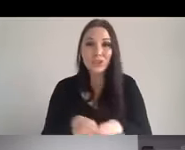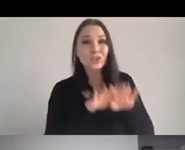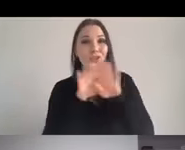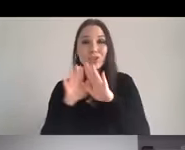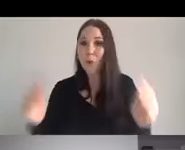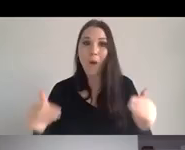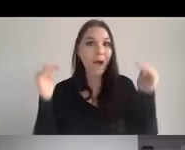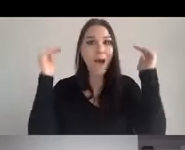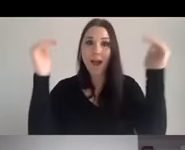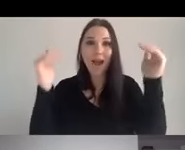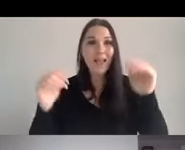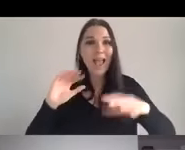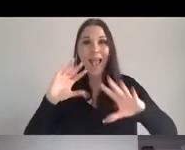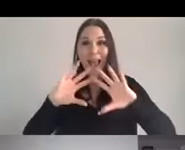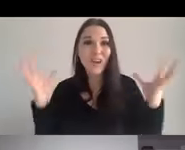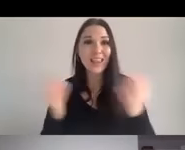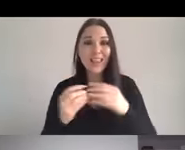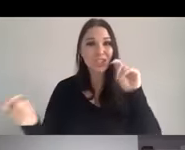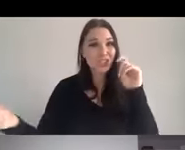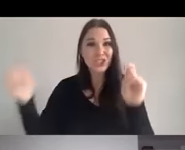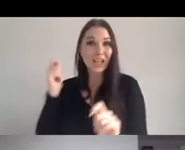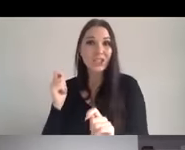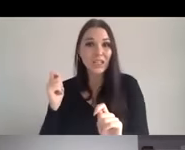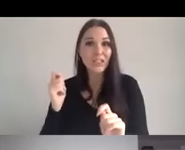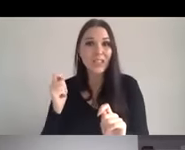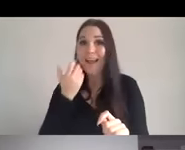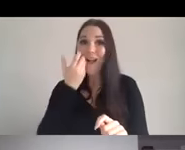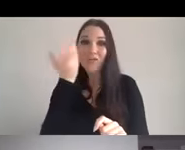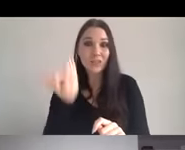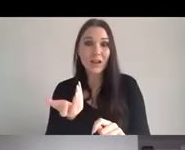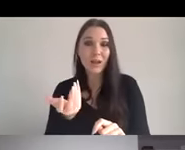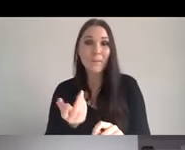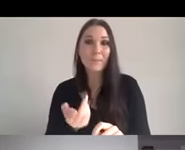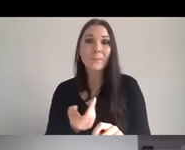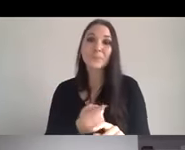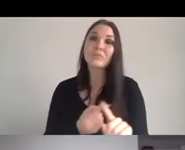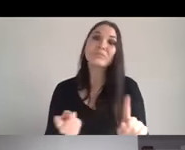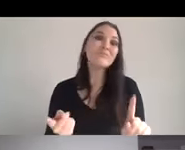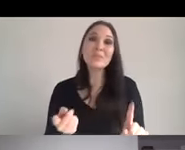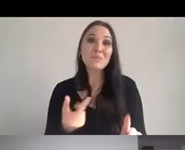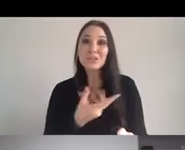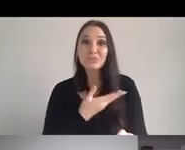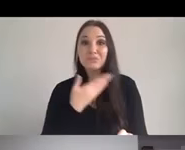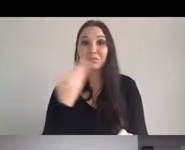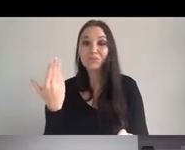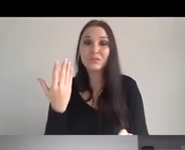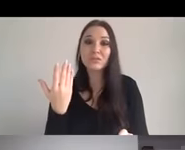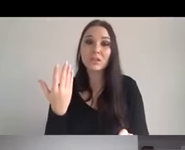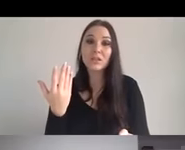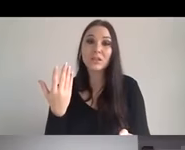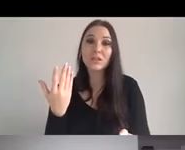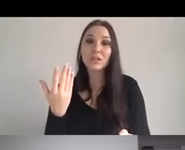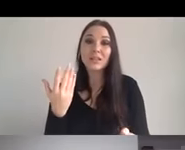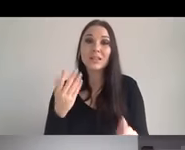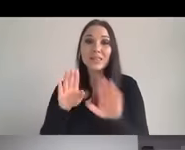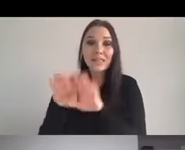everything changing every day, but they want to fly autonomous, no one can do that yet, or according to certification